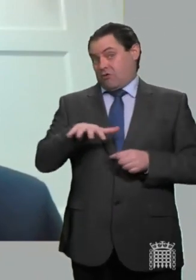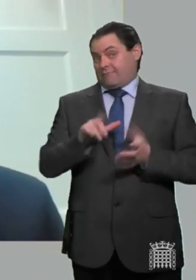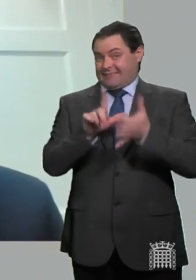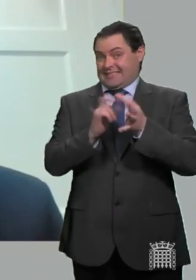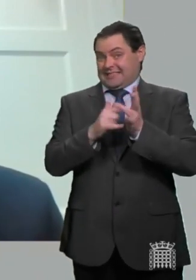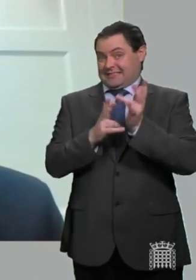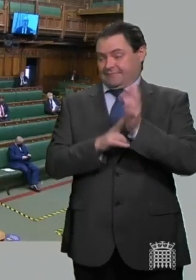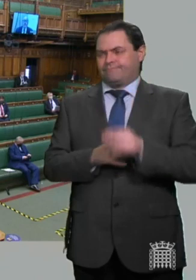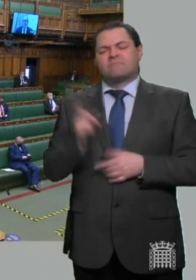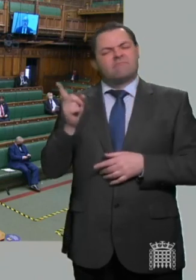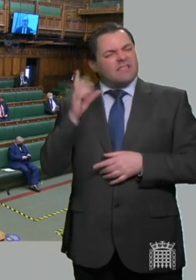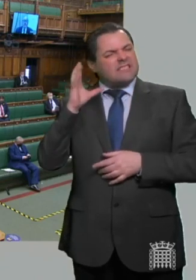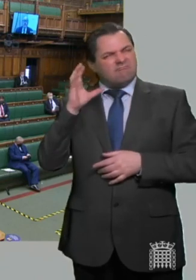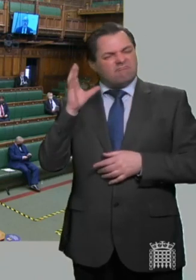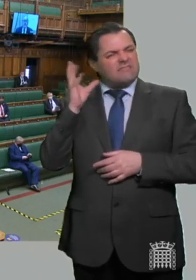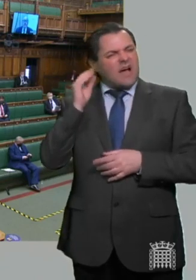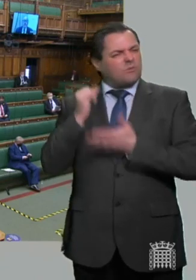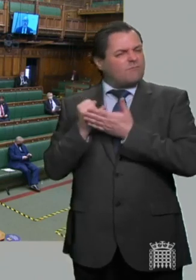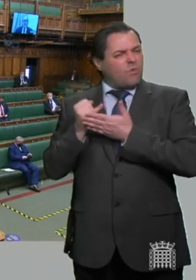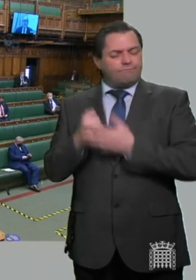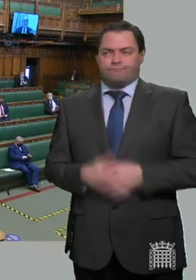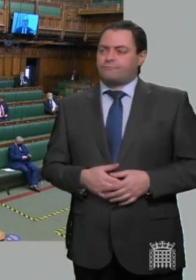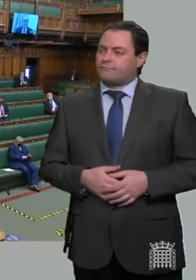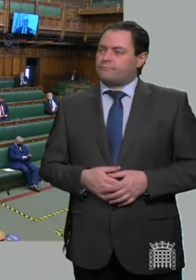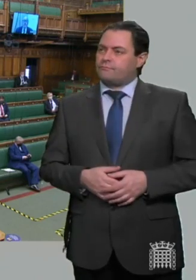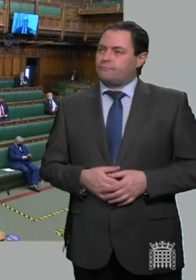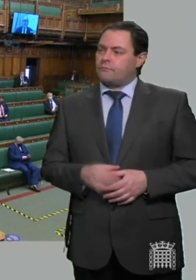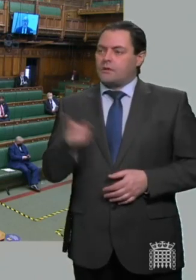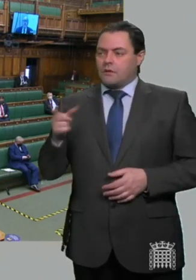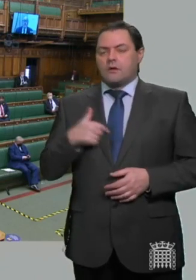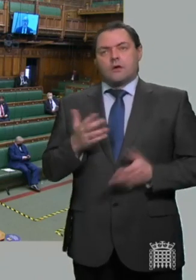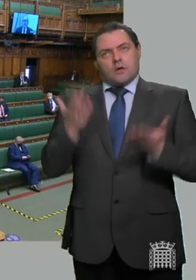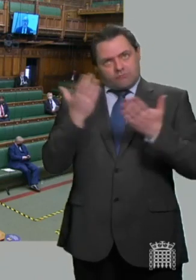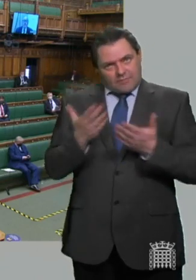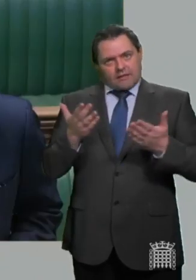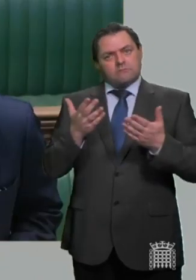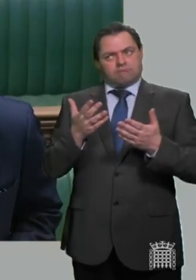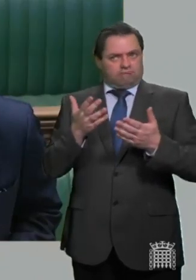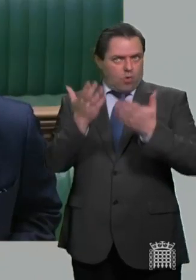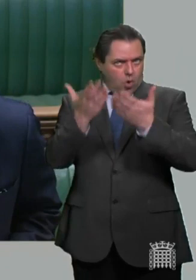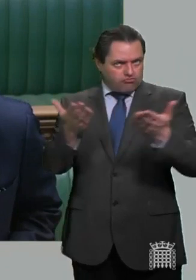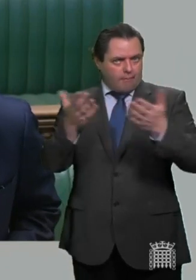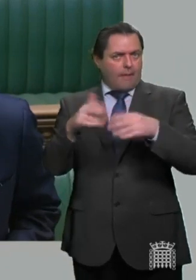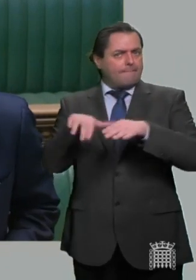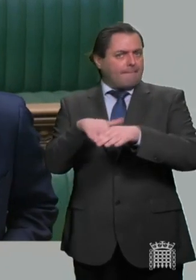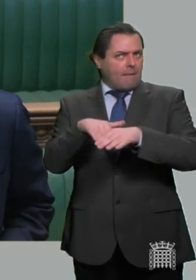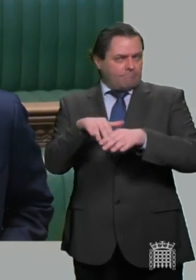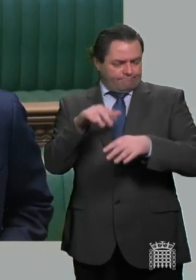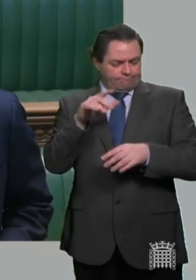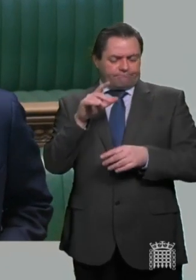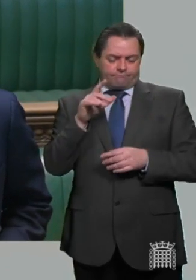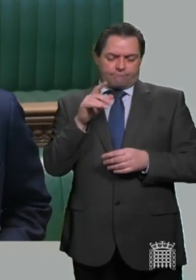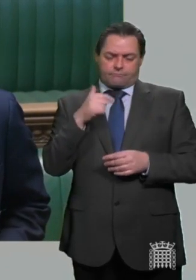Easington? Mr Speaker, with great respect to the Honourable Member, what the country needs are